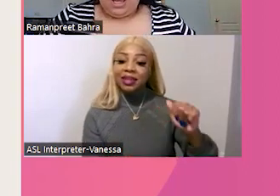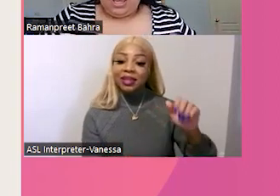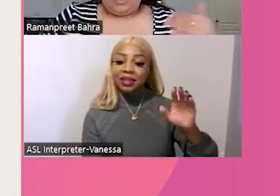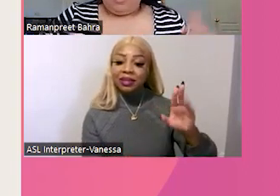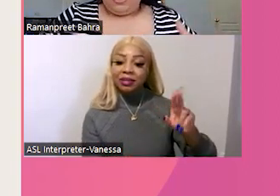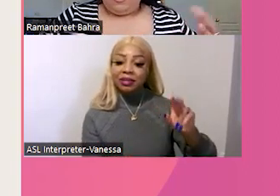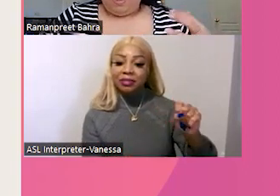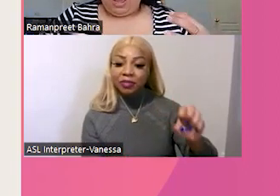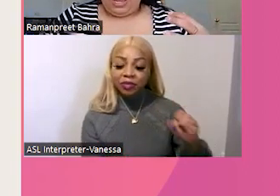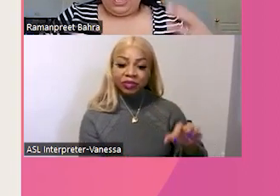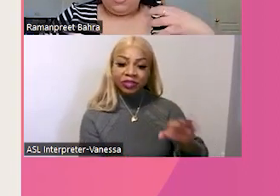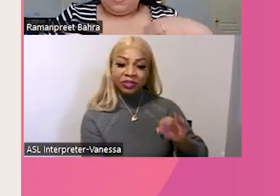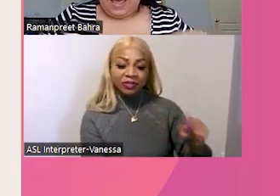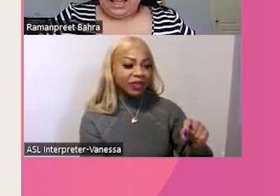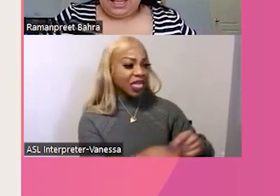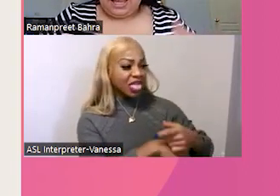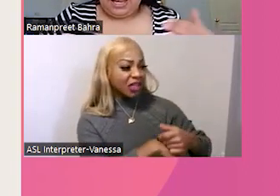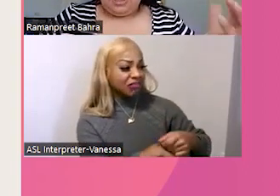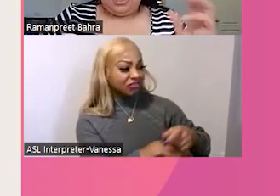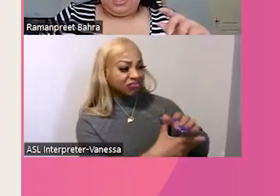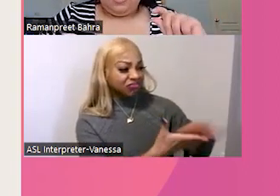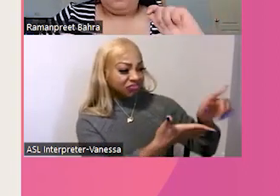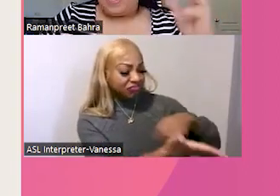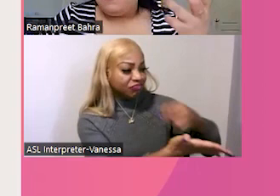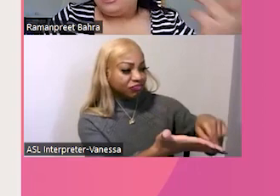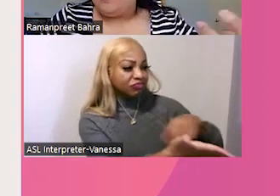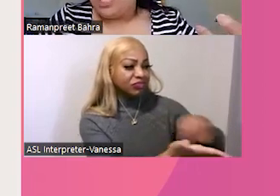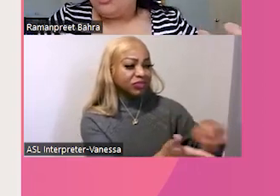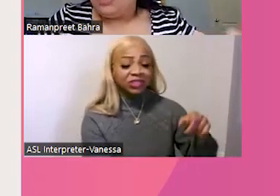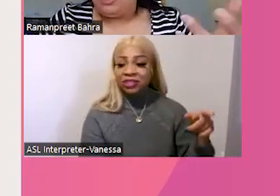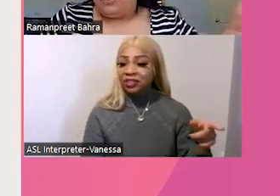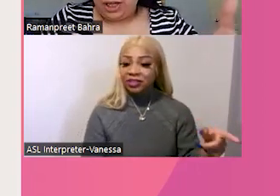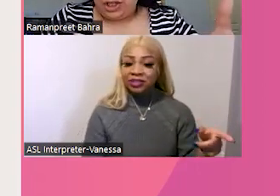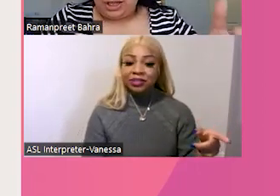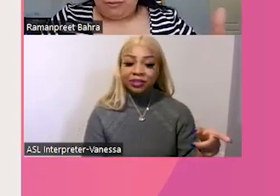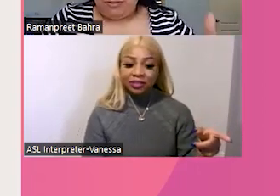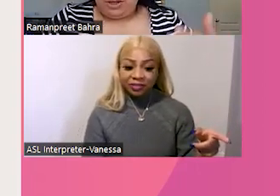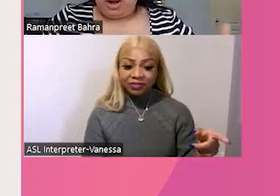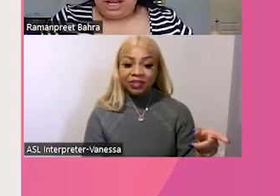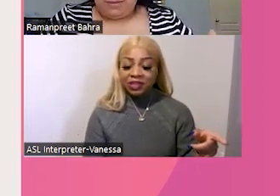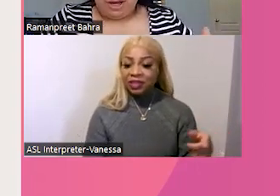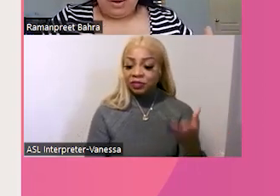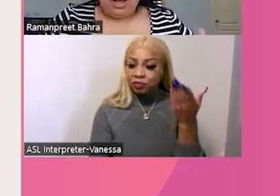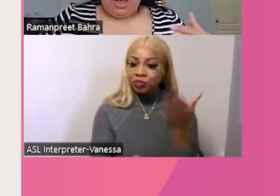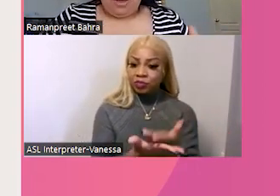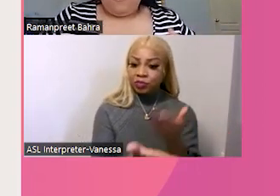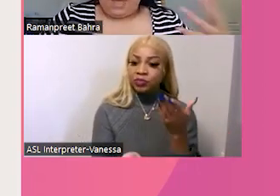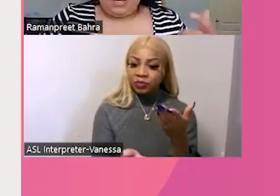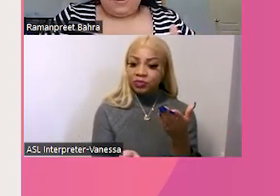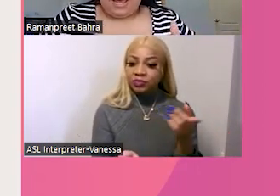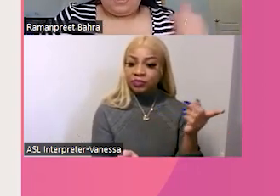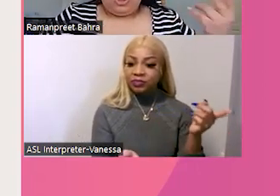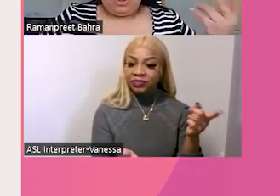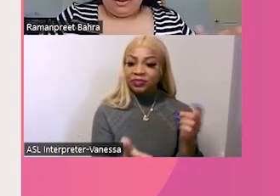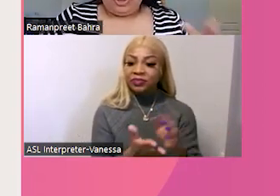shaming experienced by Sally then is basically speaking to that conflation that we've been talking about of